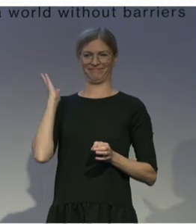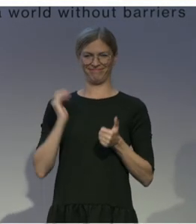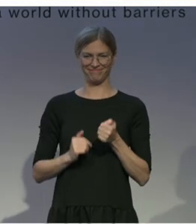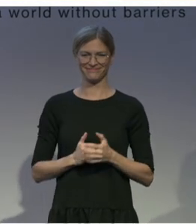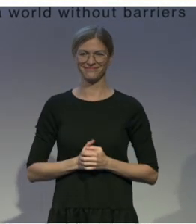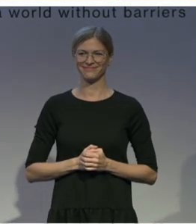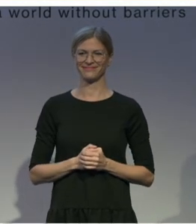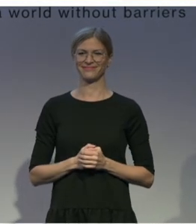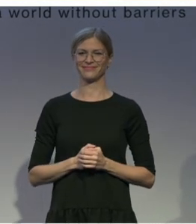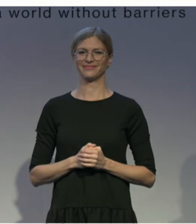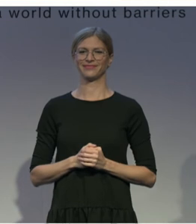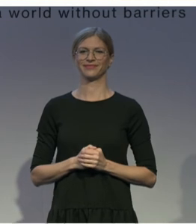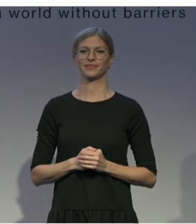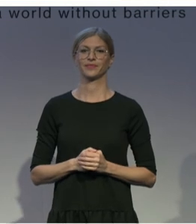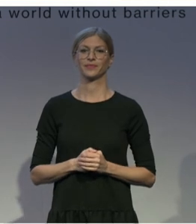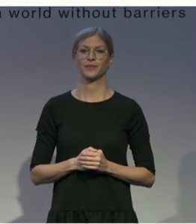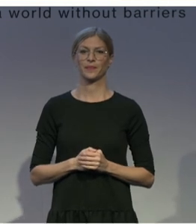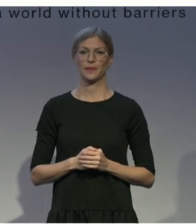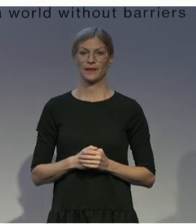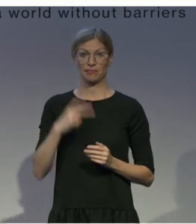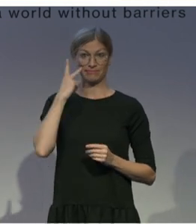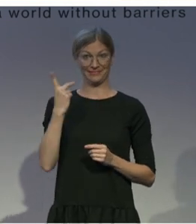Yeah, you can see from the PowerPoint,